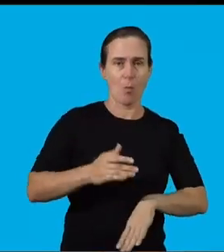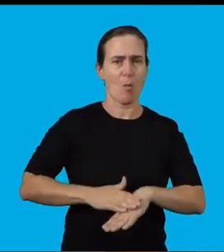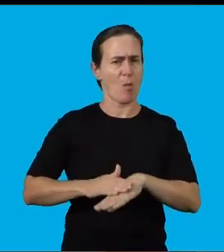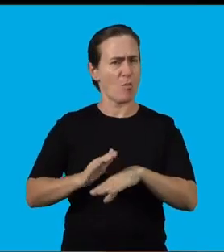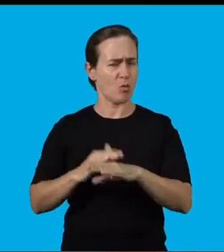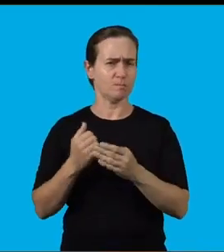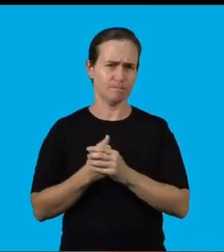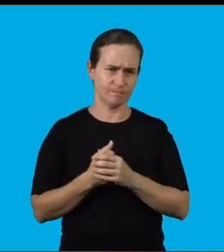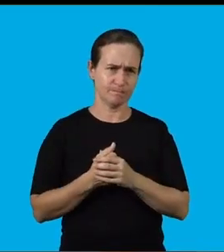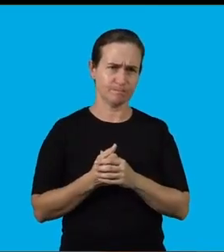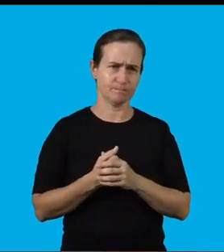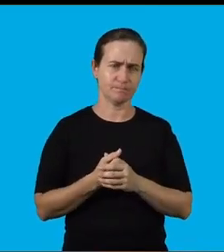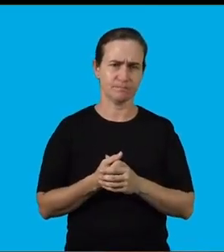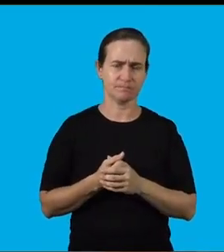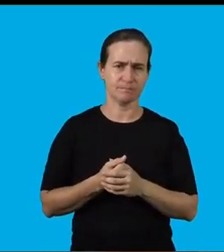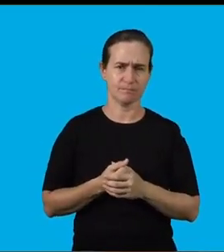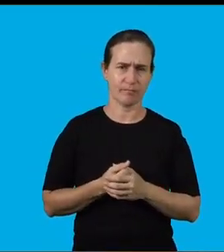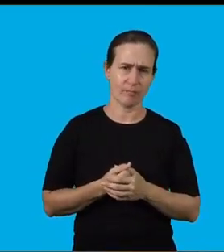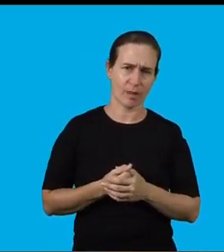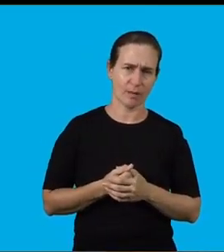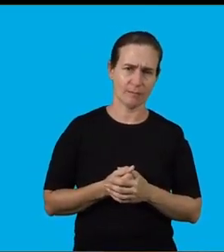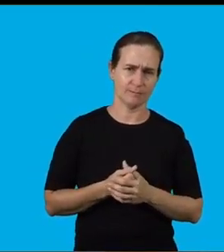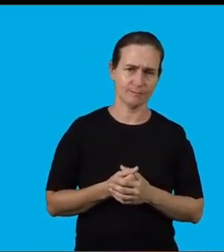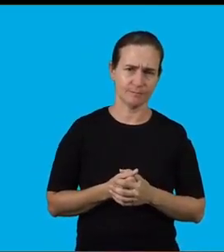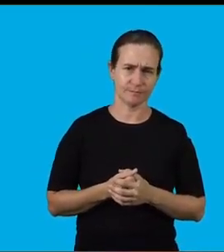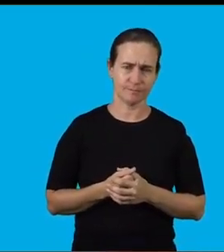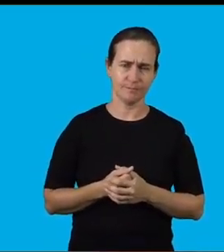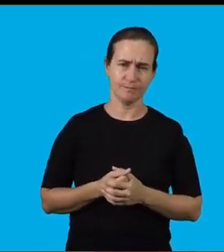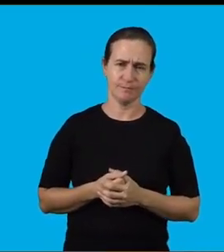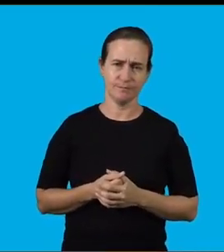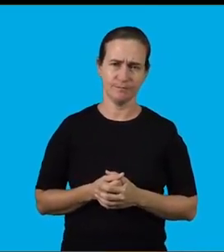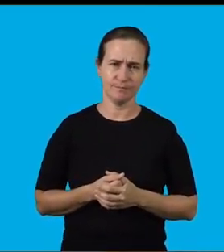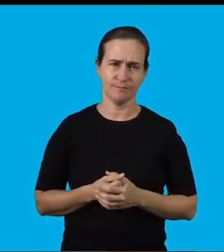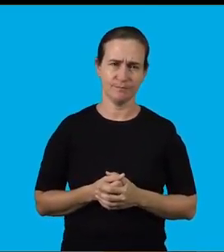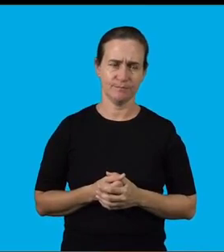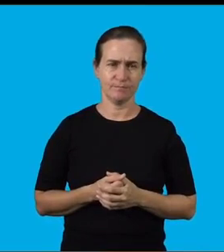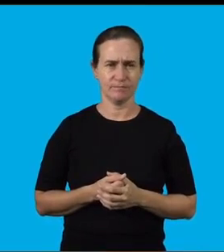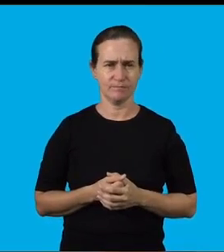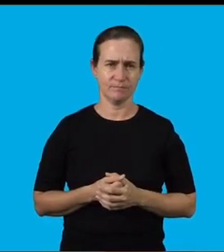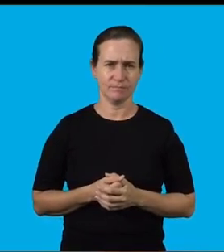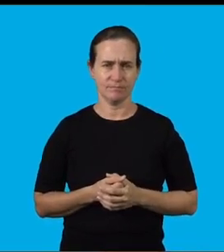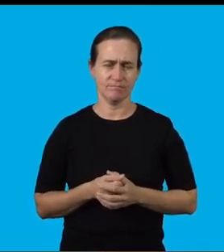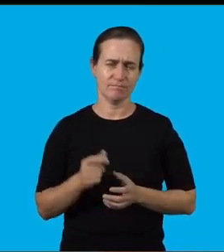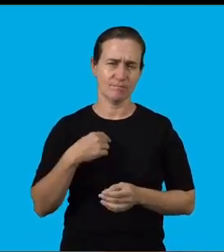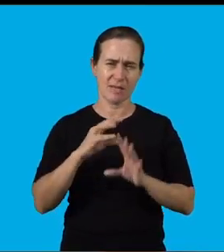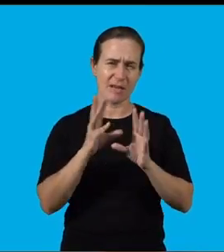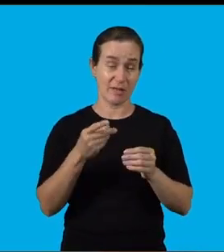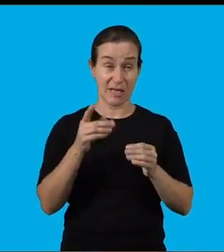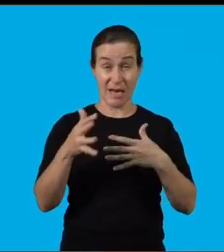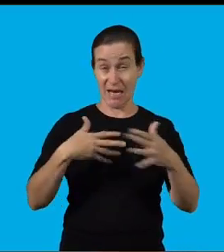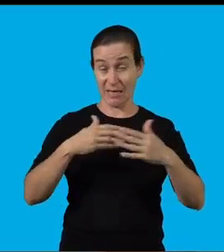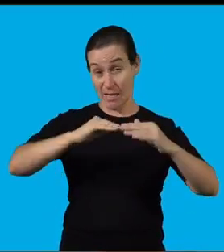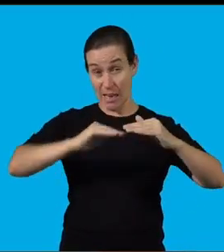Your function values, where are those getting bigger at the same time? So if I look at a point all the points less than